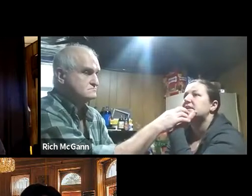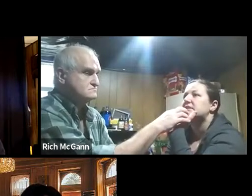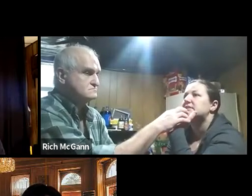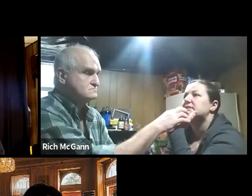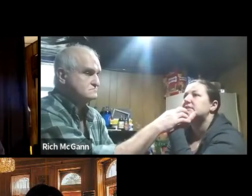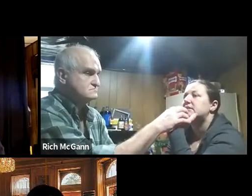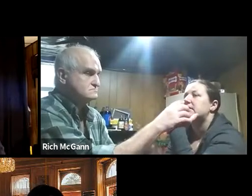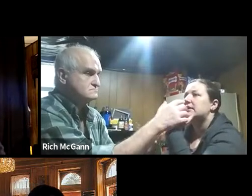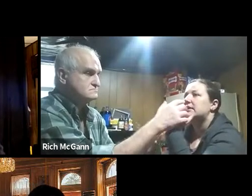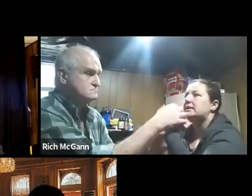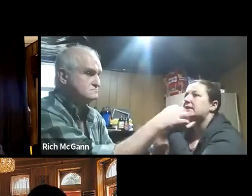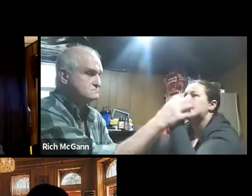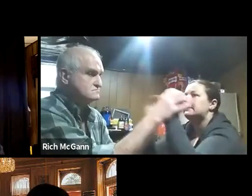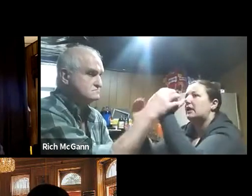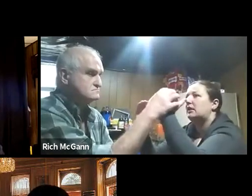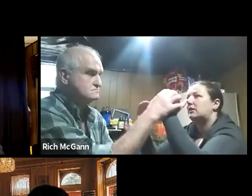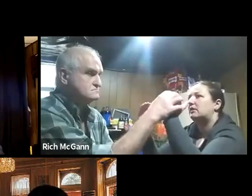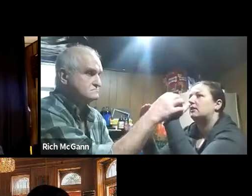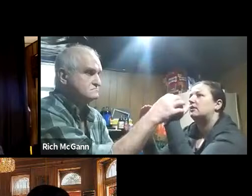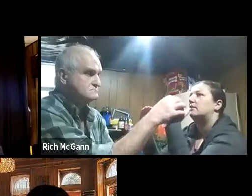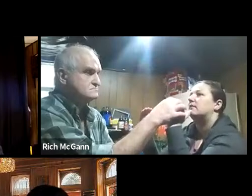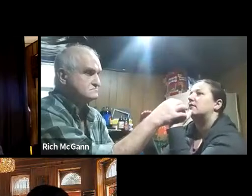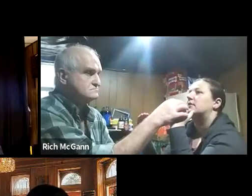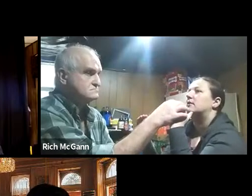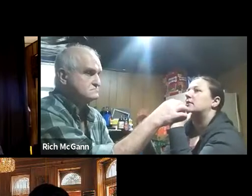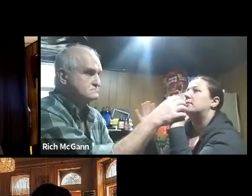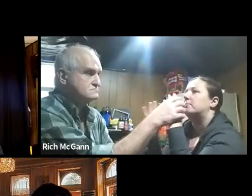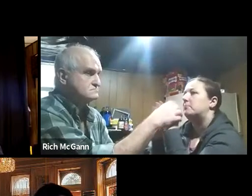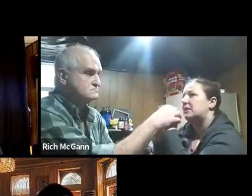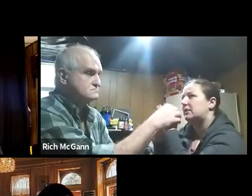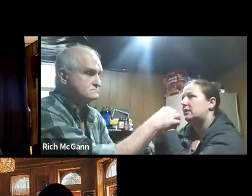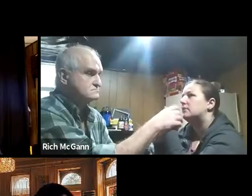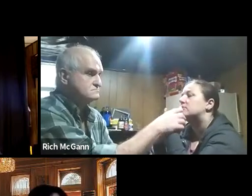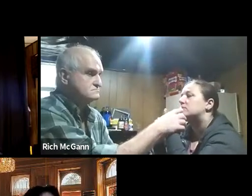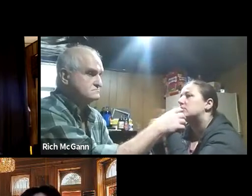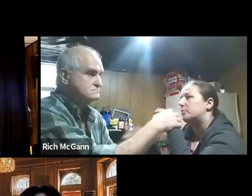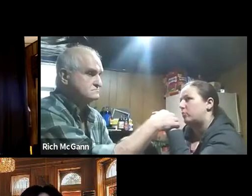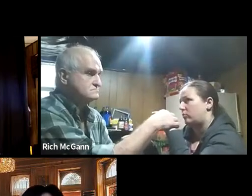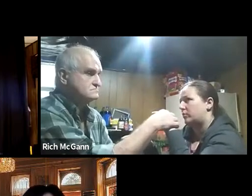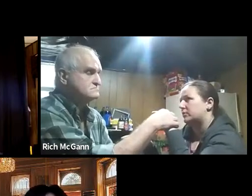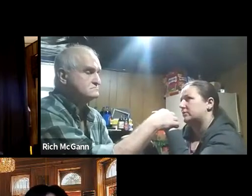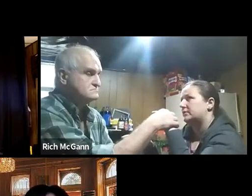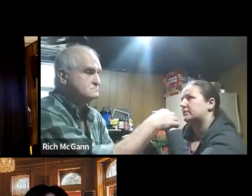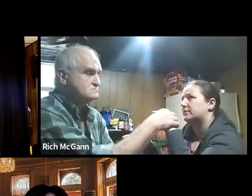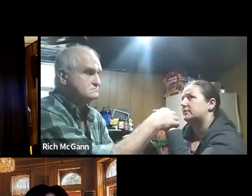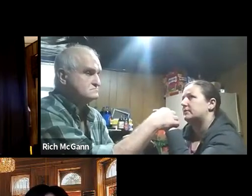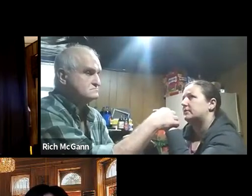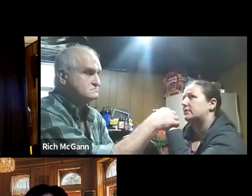Okay, next we have the executive committee meeting report.